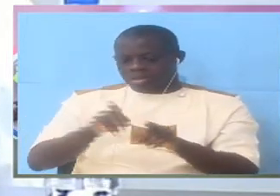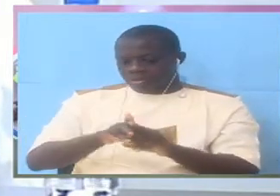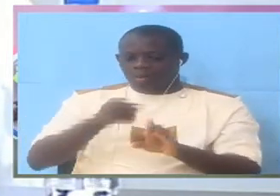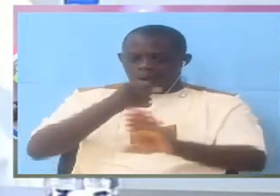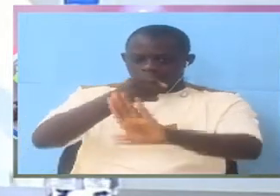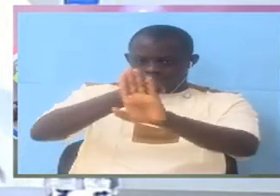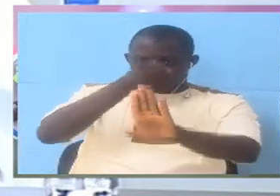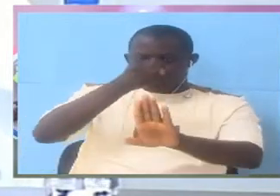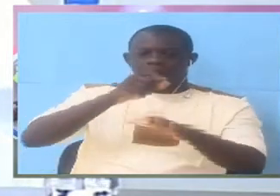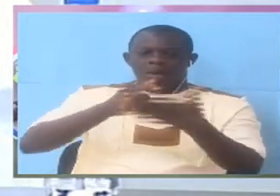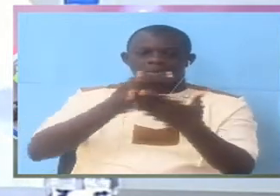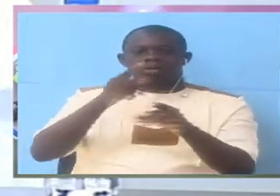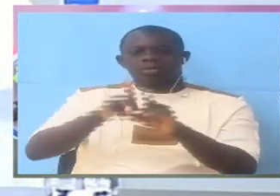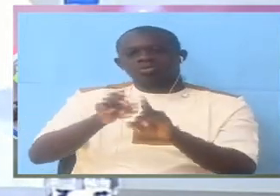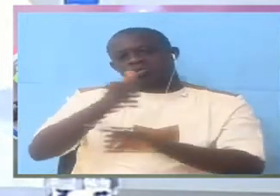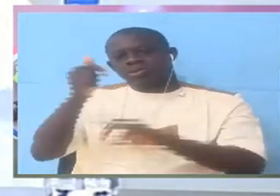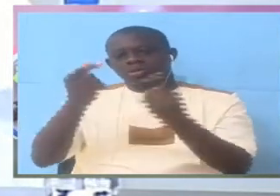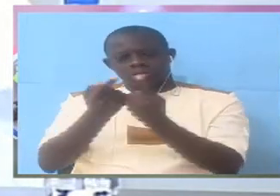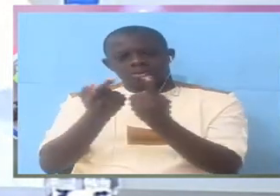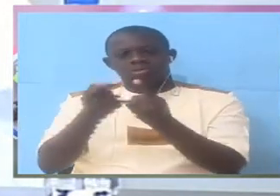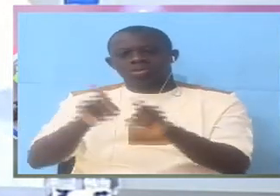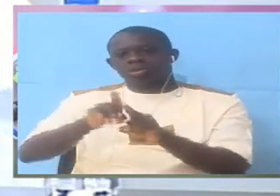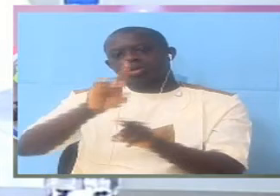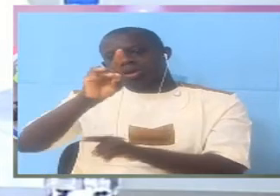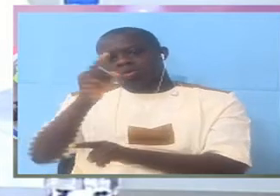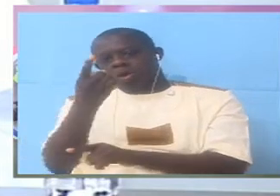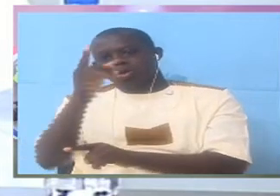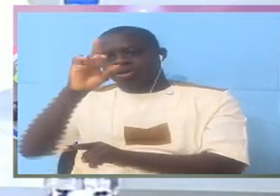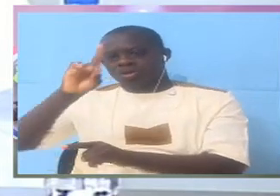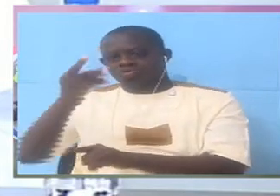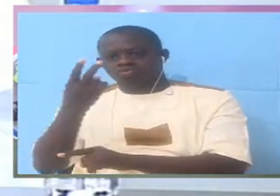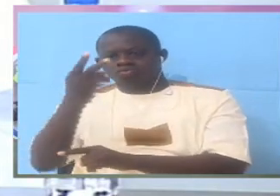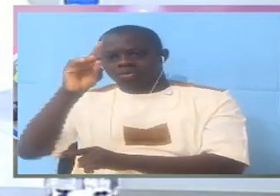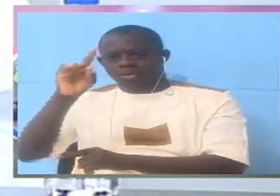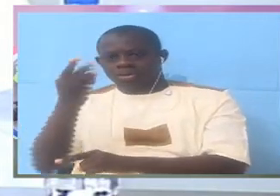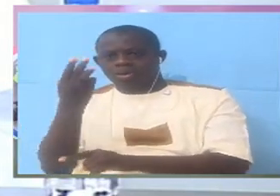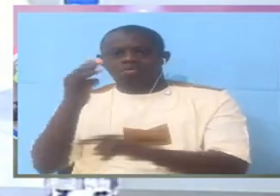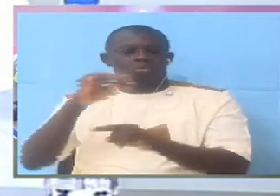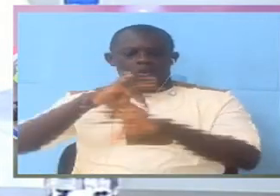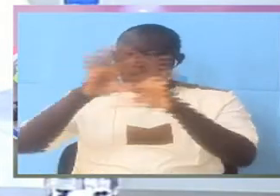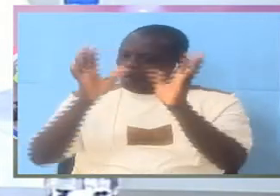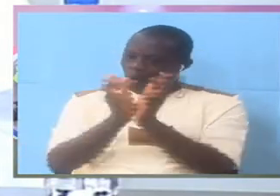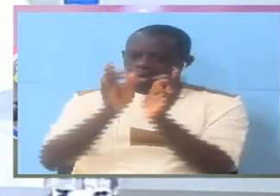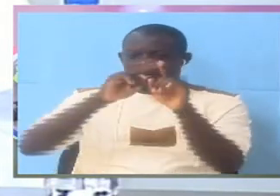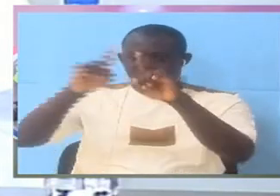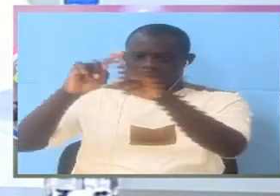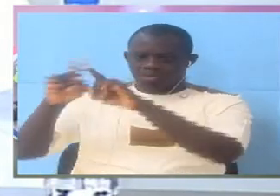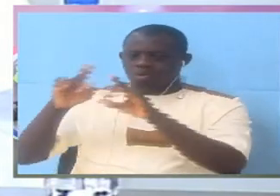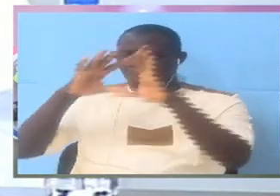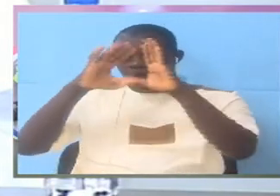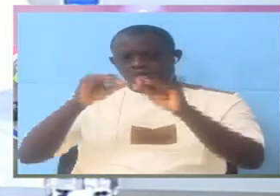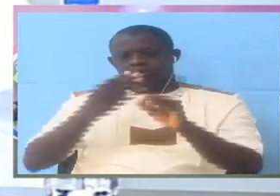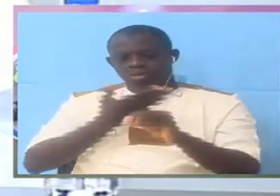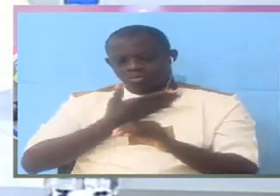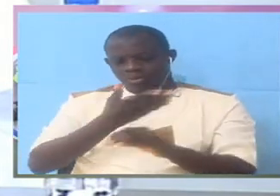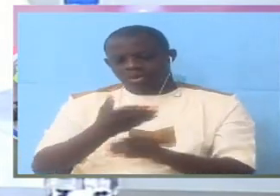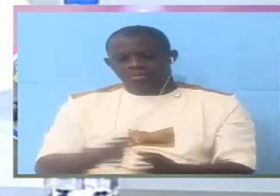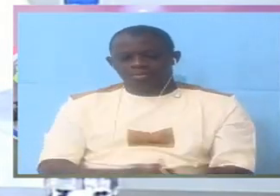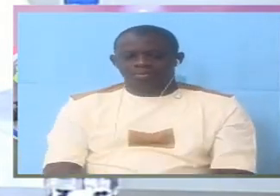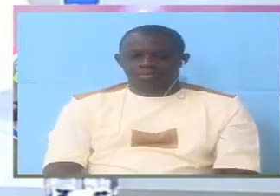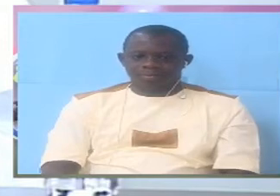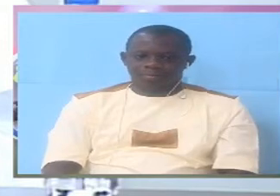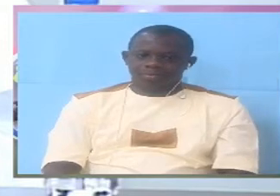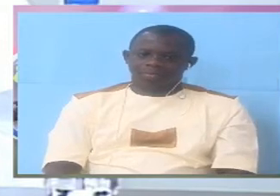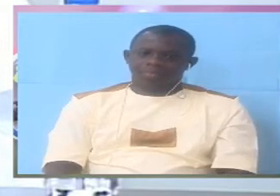D1, D2, D3. You'll be me function bundala. Counter-espionage kodo ya D1 sort of D2,